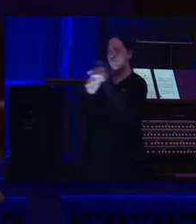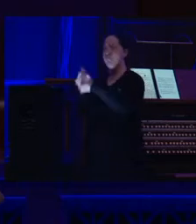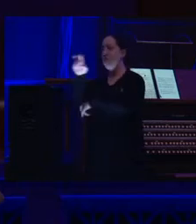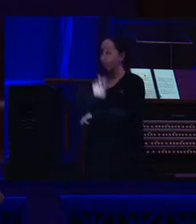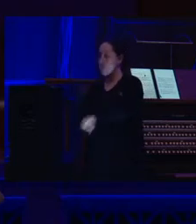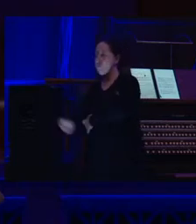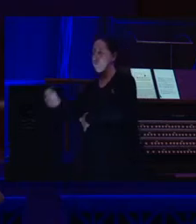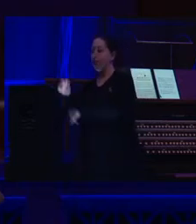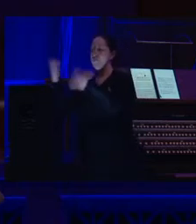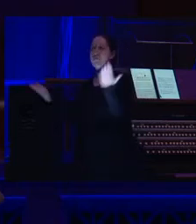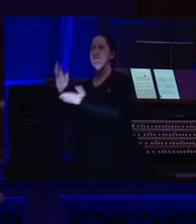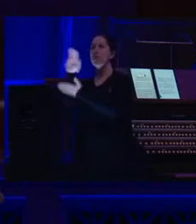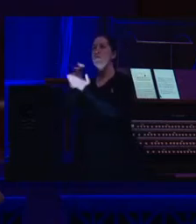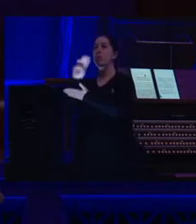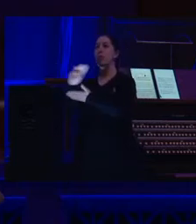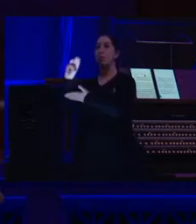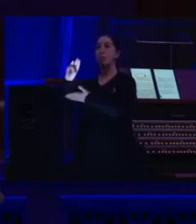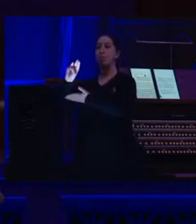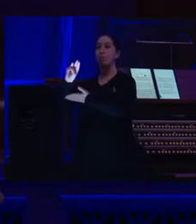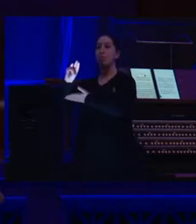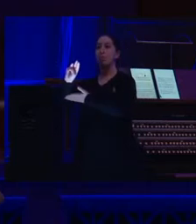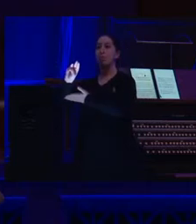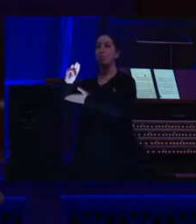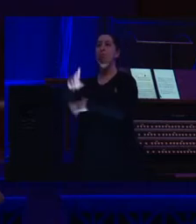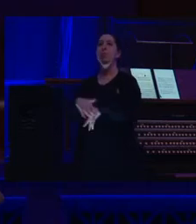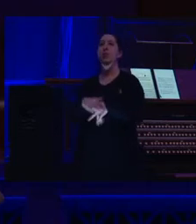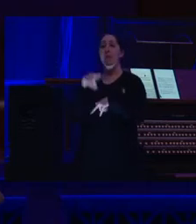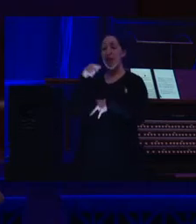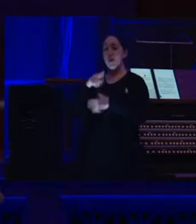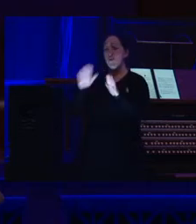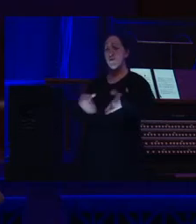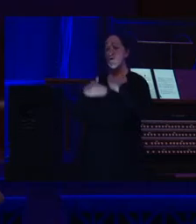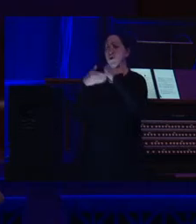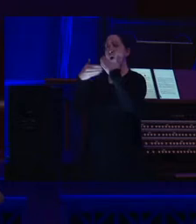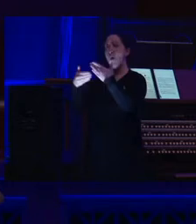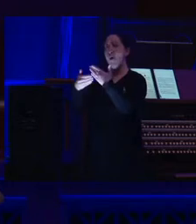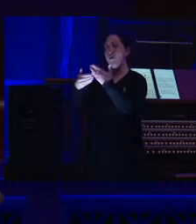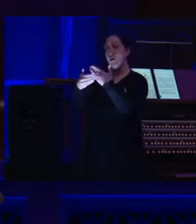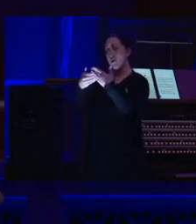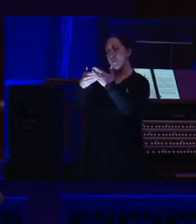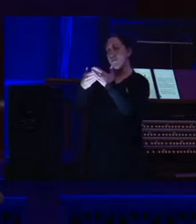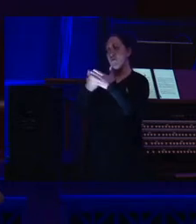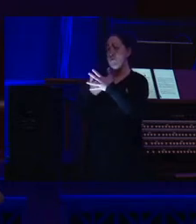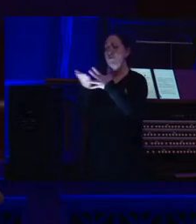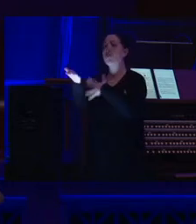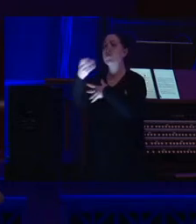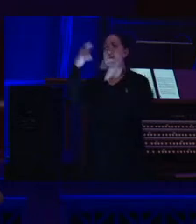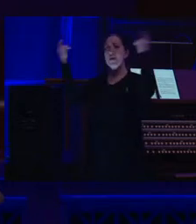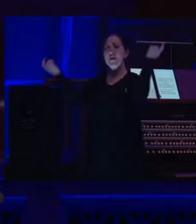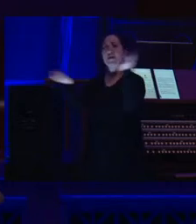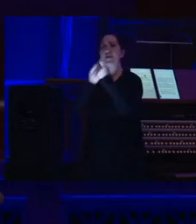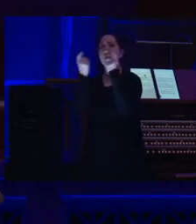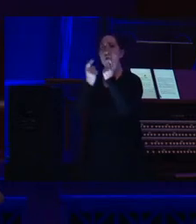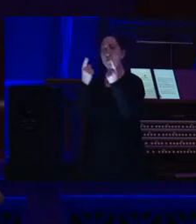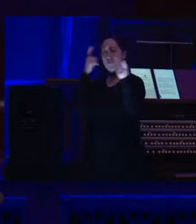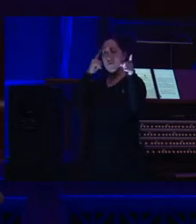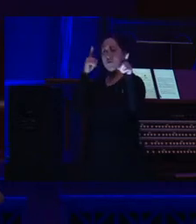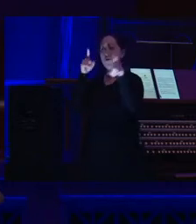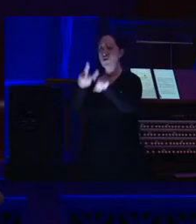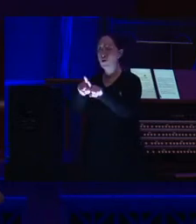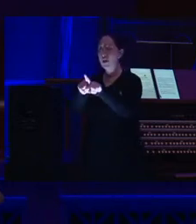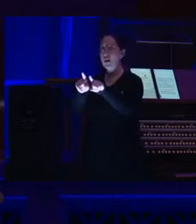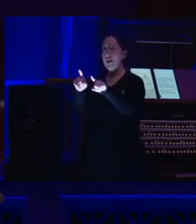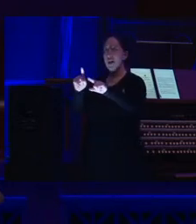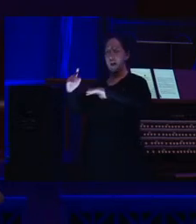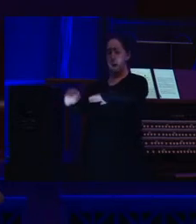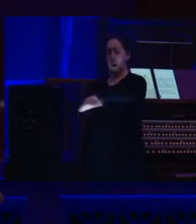the University of Michigan. This was offered ceremonially through the treaty at the foot of the